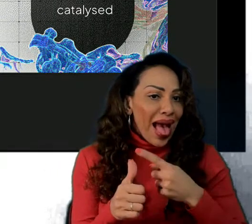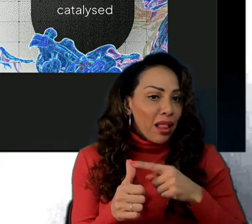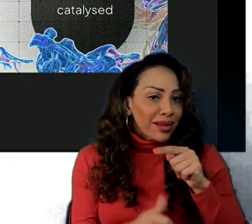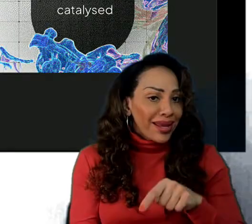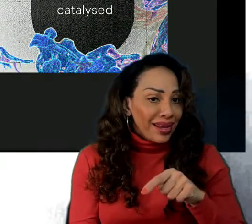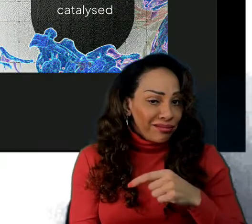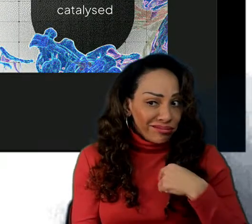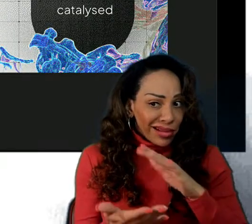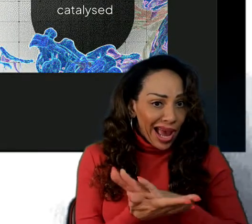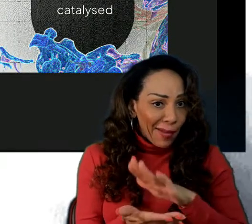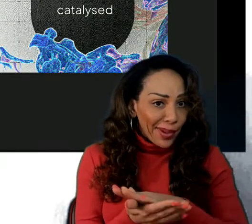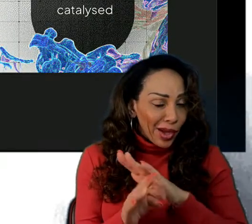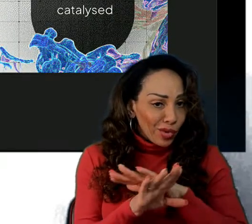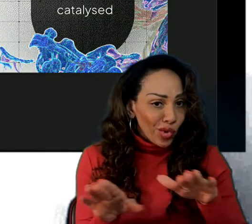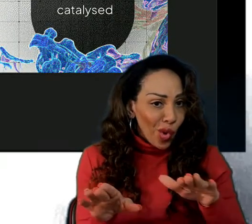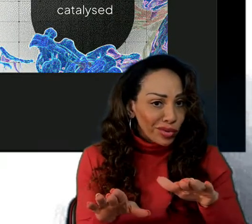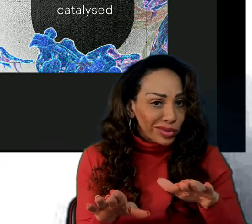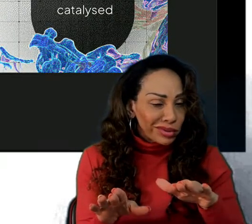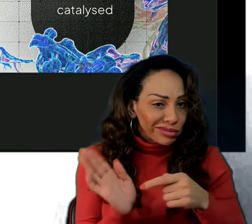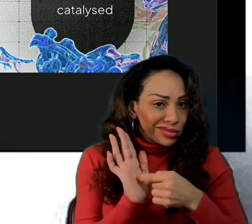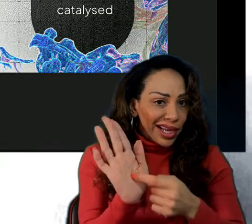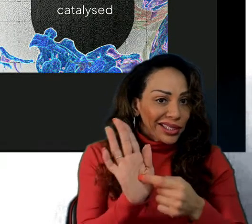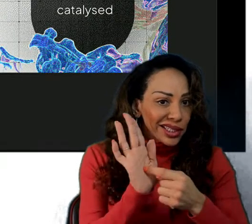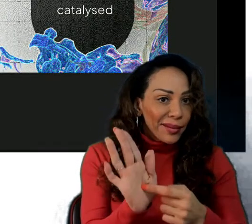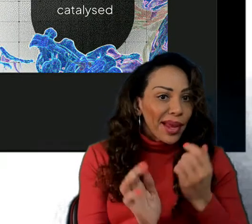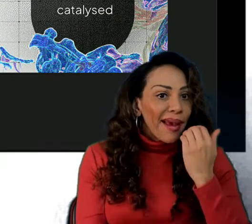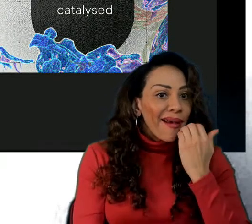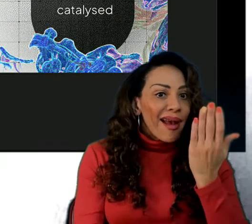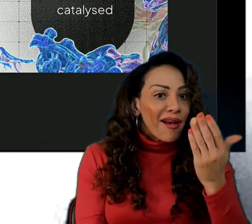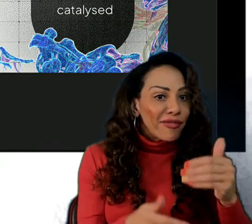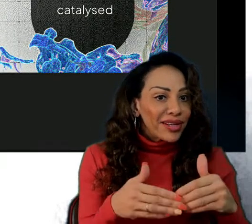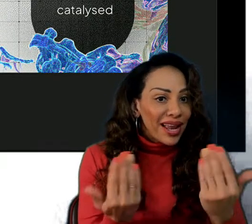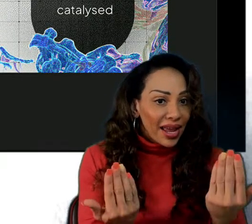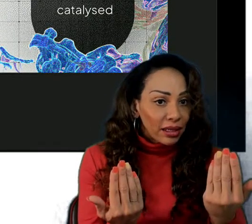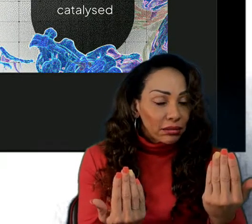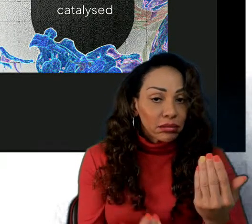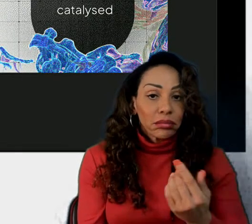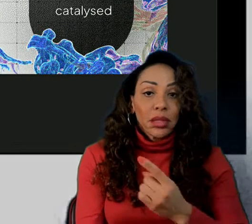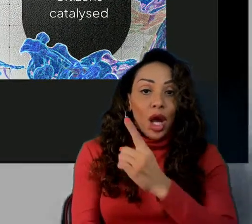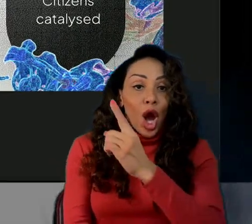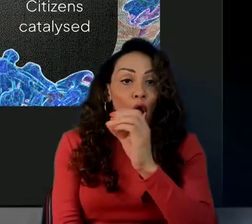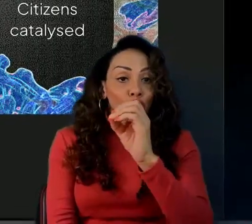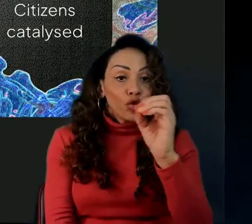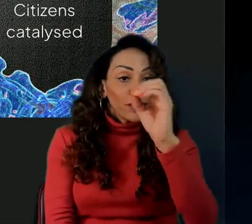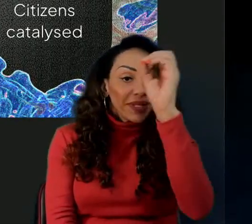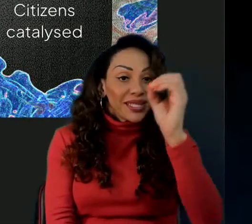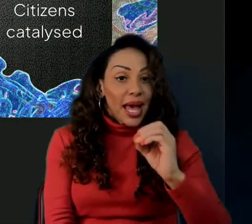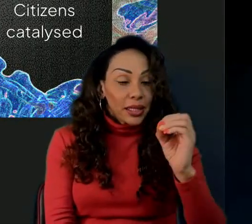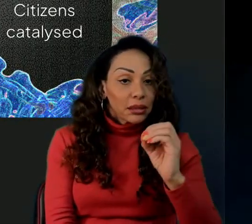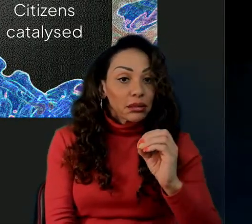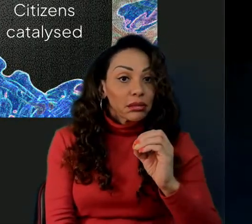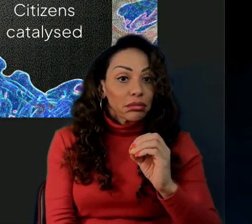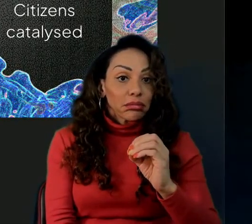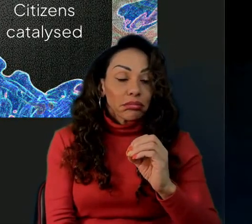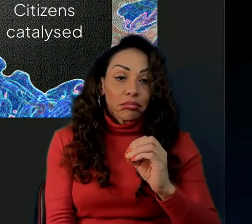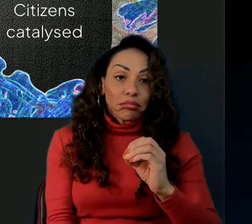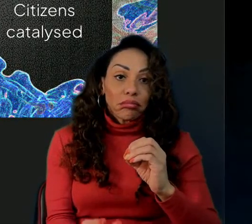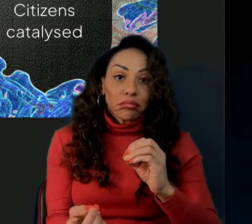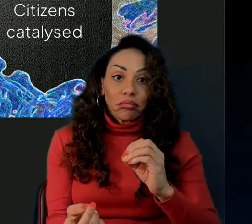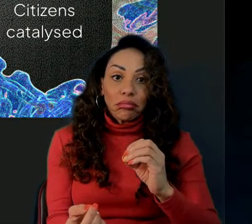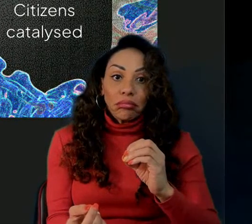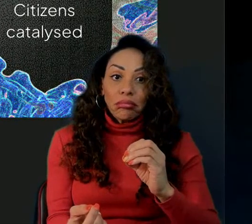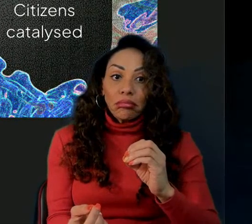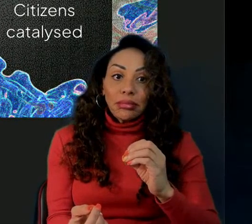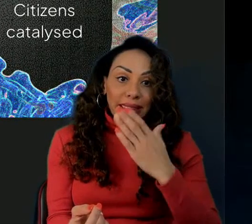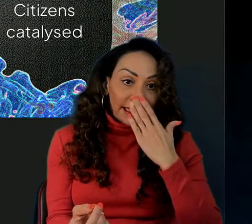happy to be exhibited, but it had 100% uptime and it worked really well. Maybe that was luck, because I